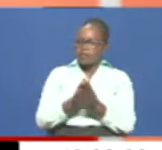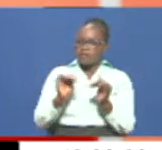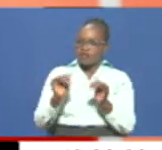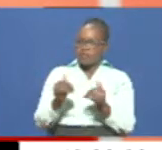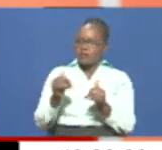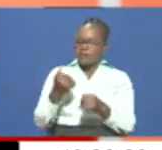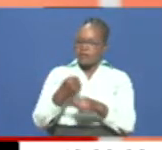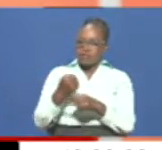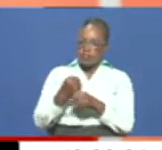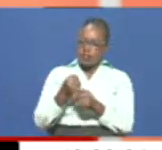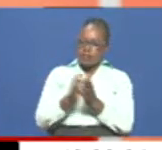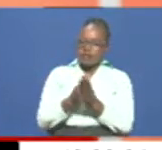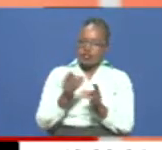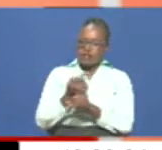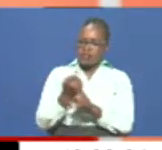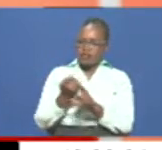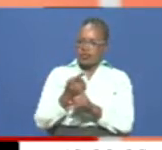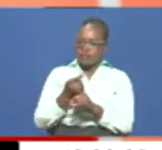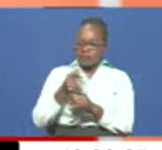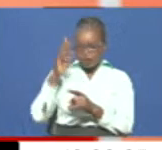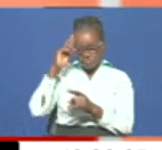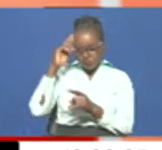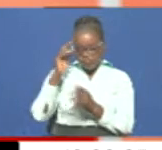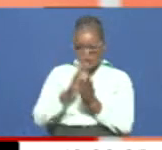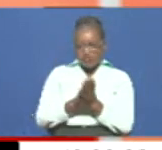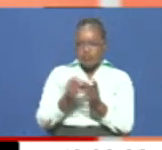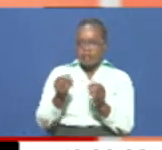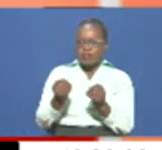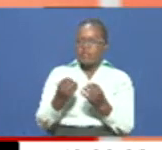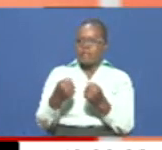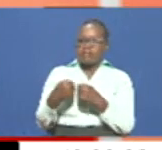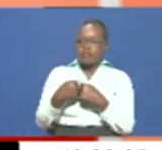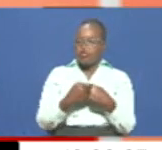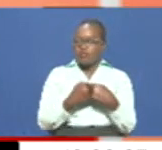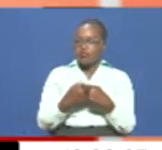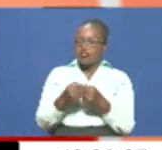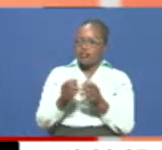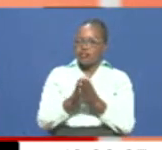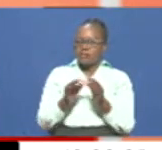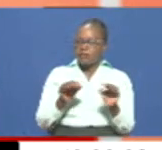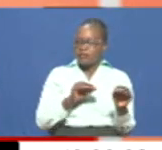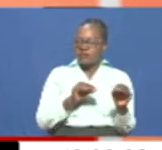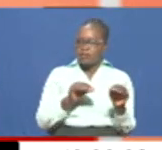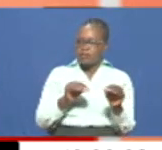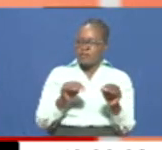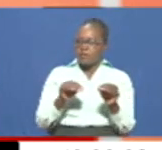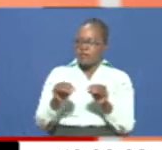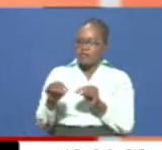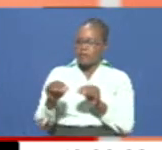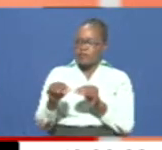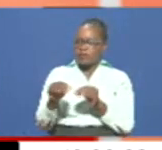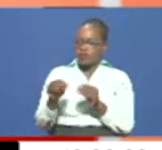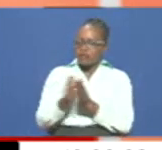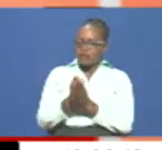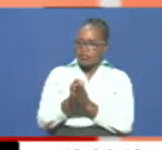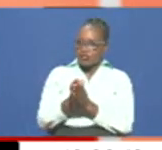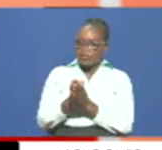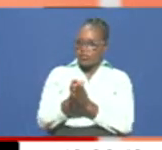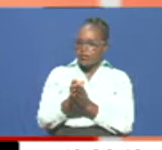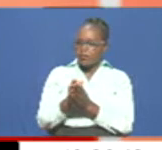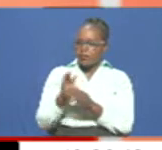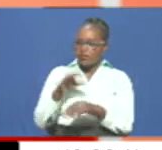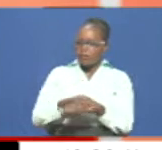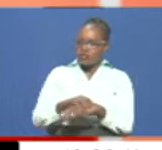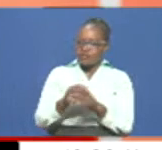For different reasons, there were very many challenges in that transition period, and that's what caught up with the elections